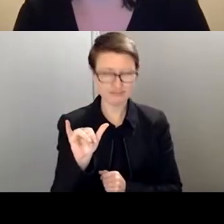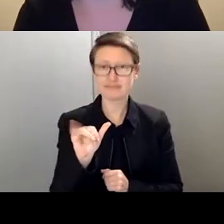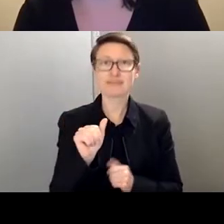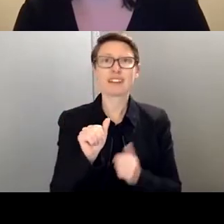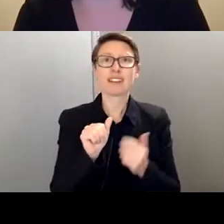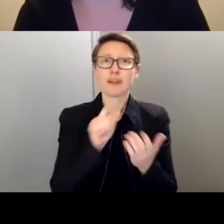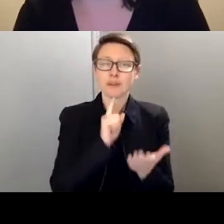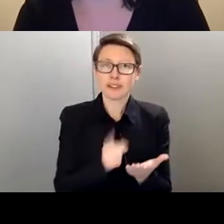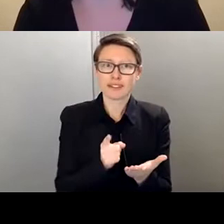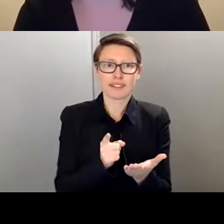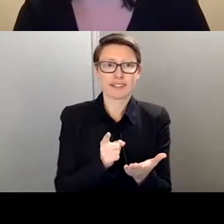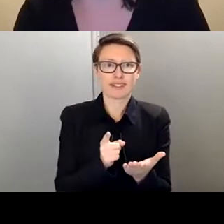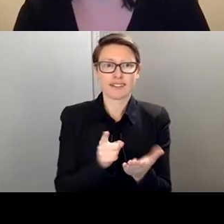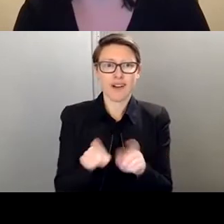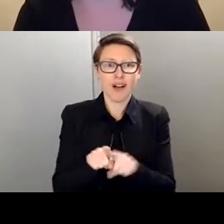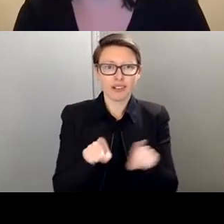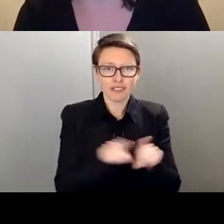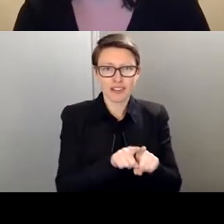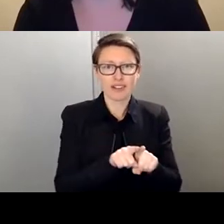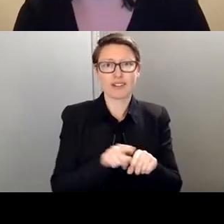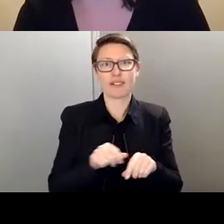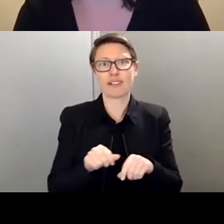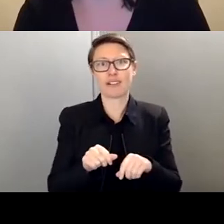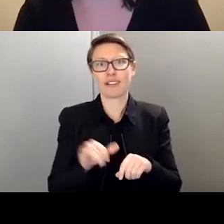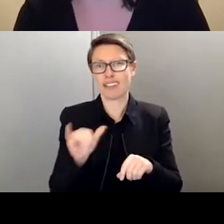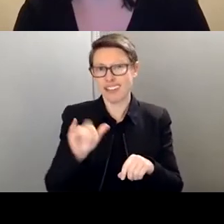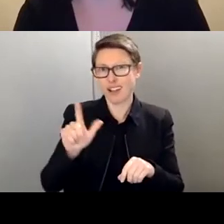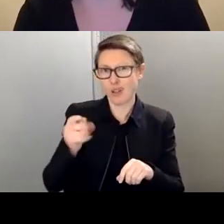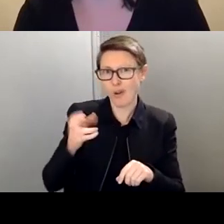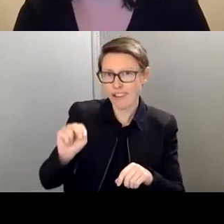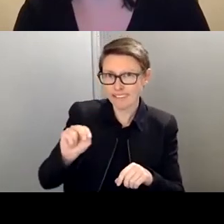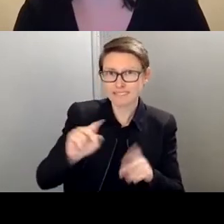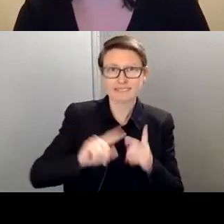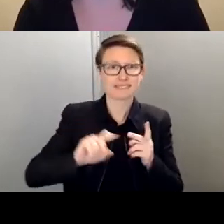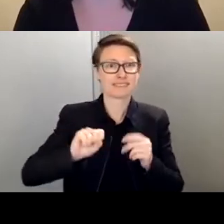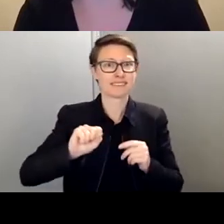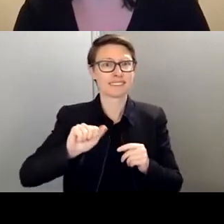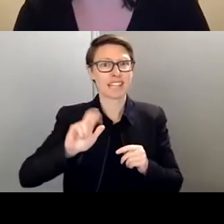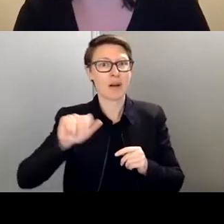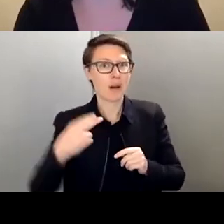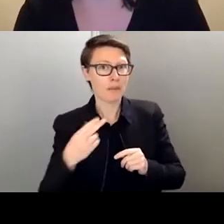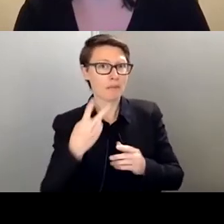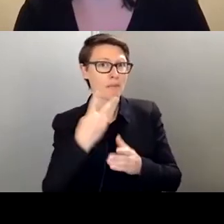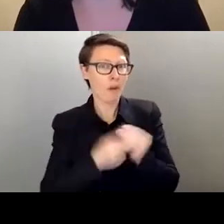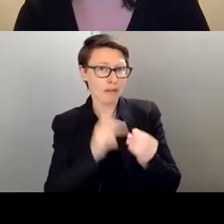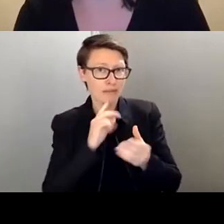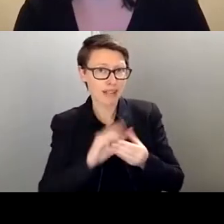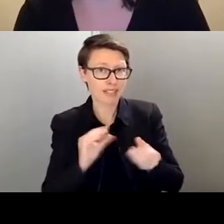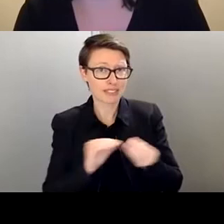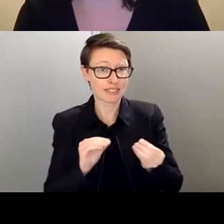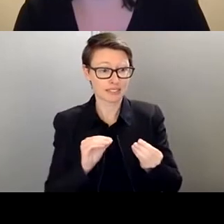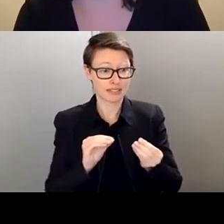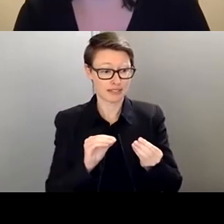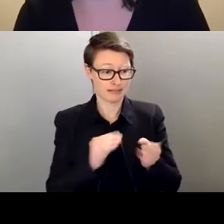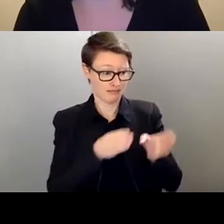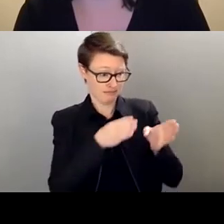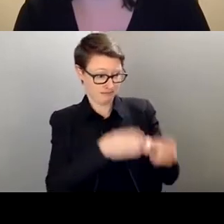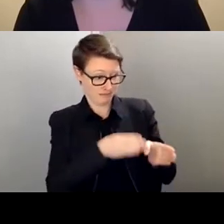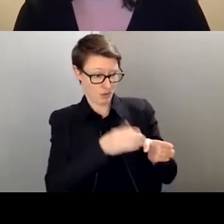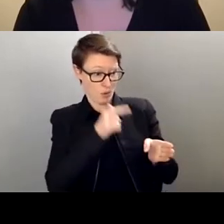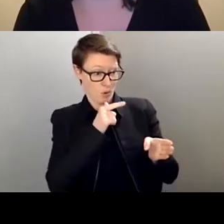It's also, as Lauren and as Sarah have said, it's who's telling the story. But I think there's so many